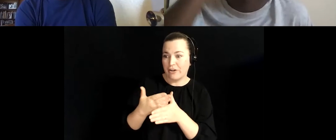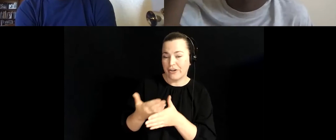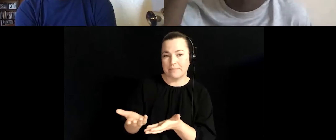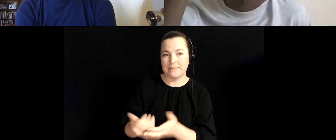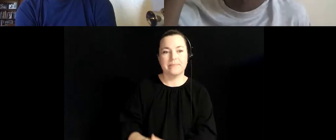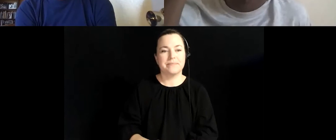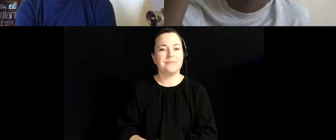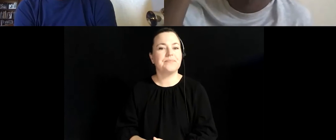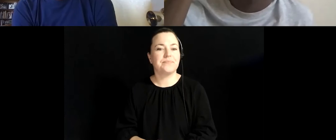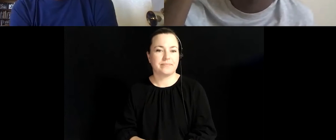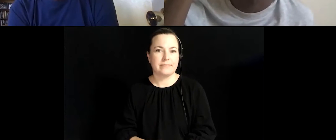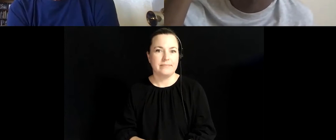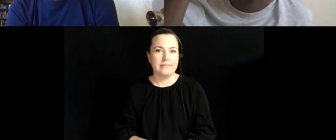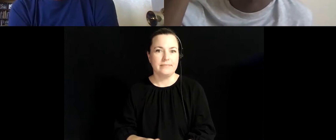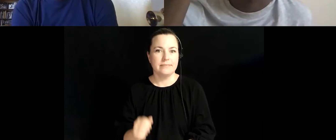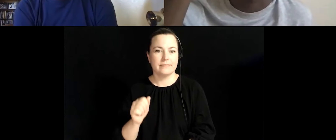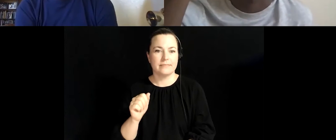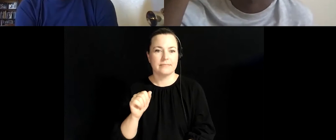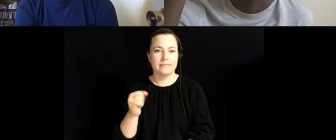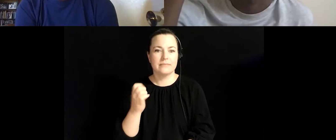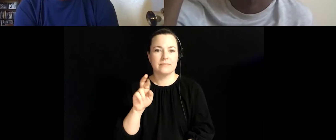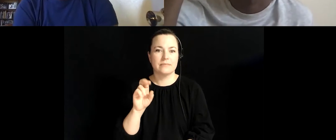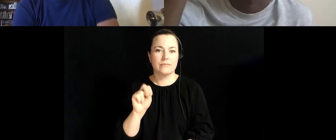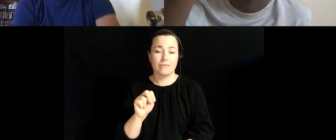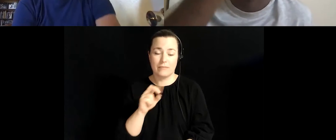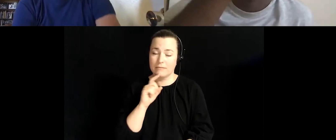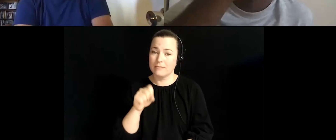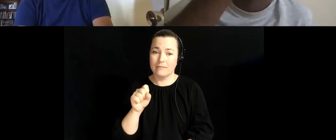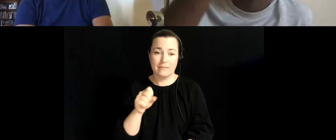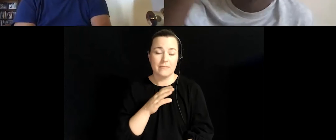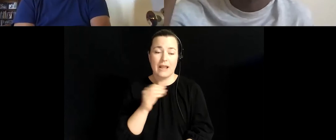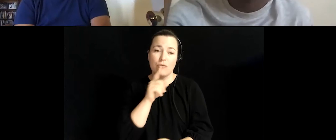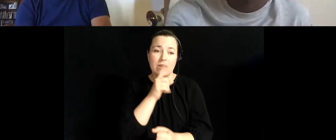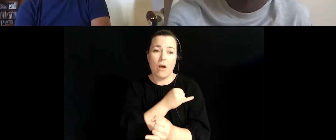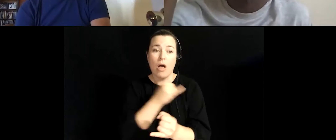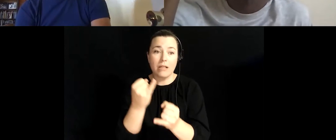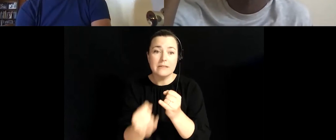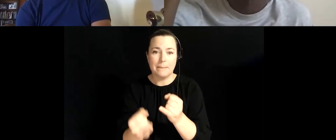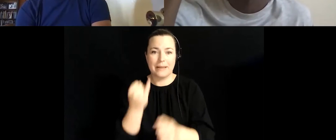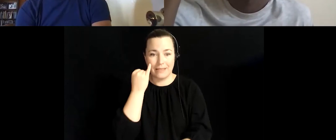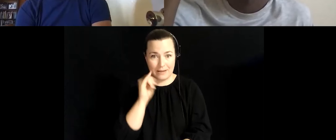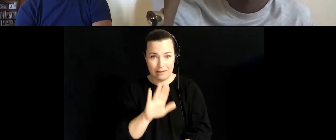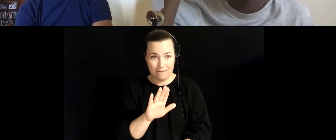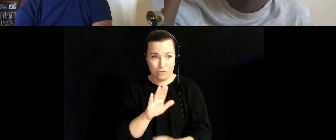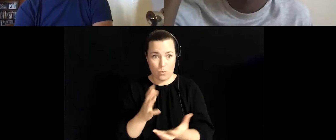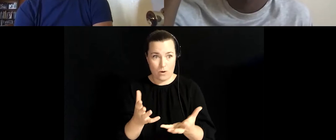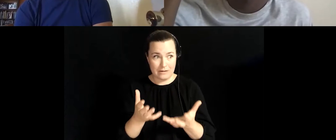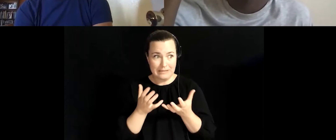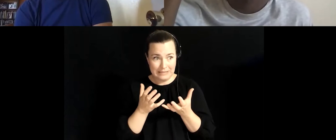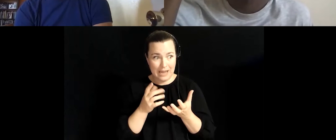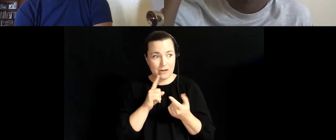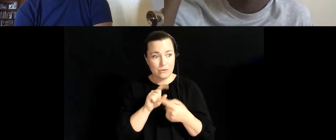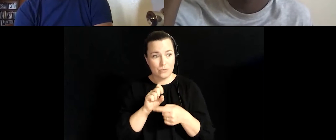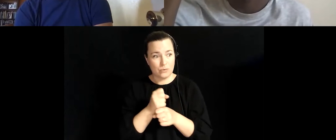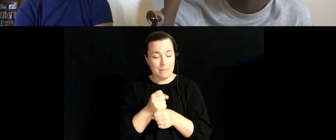Yeah. And ultimately, if you want to, if your desire is to make your engagement